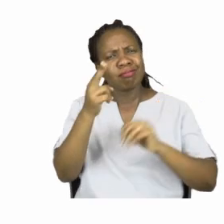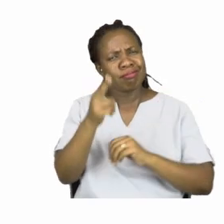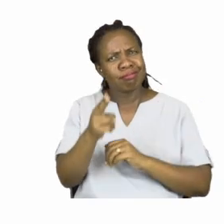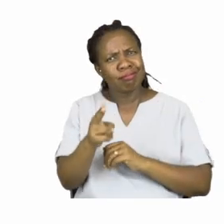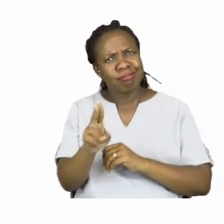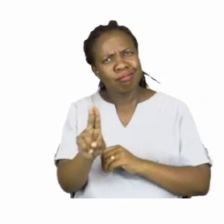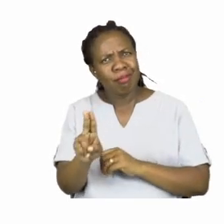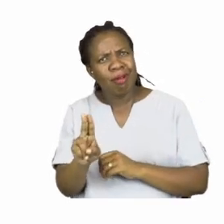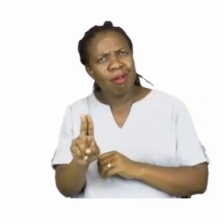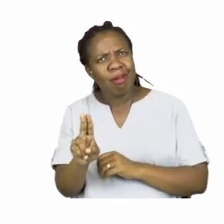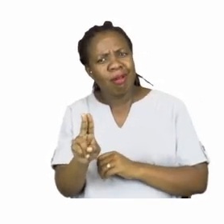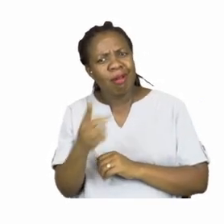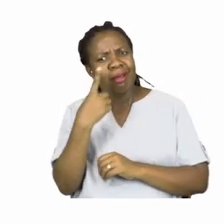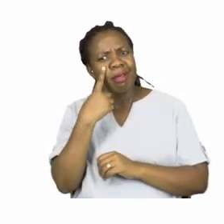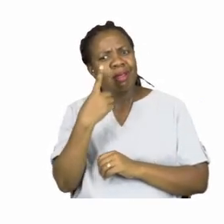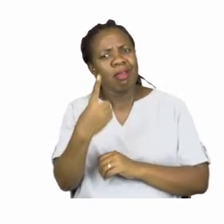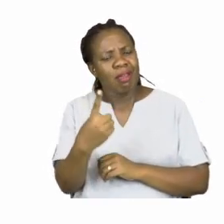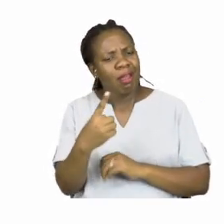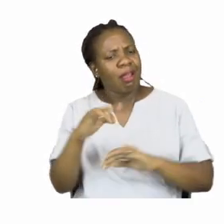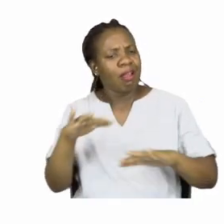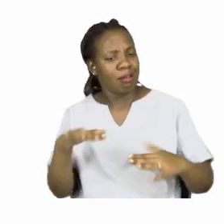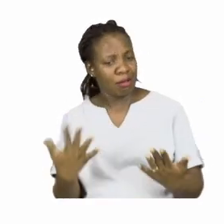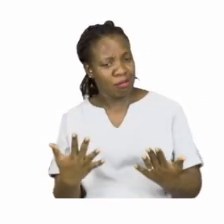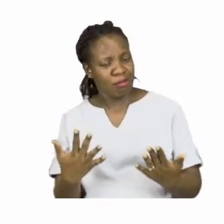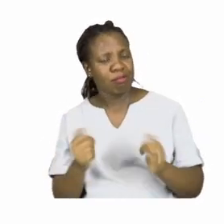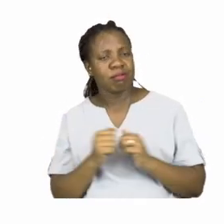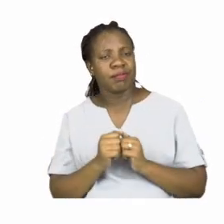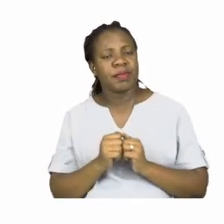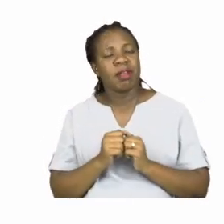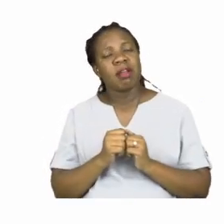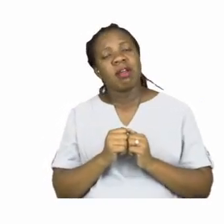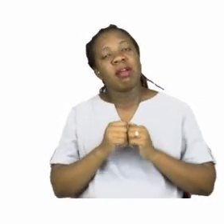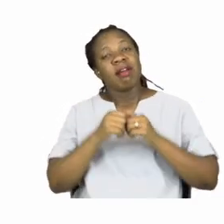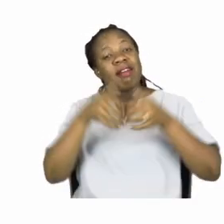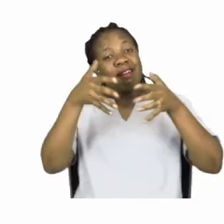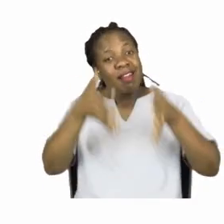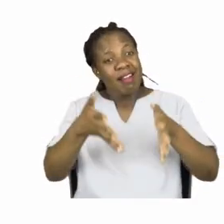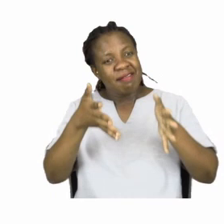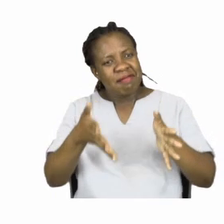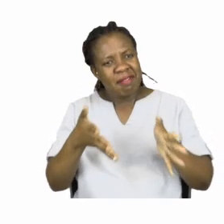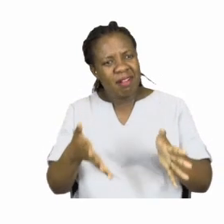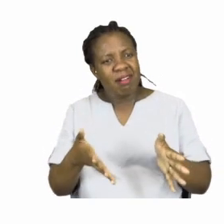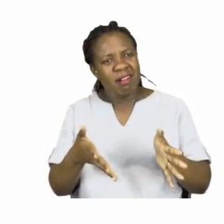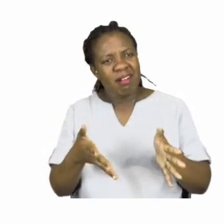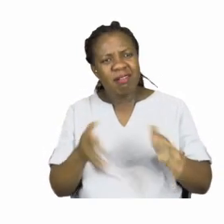tell that the village was not pretty anymore?